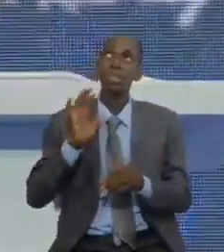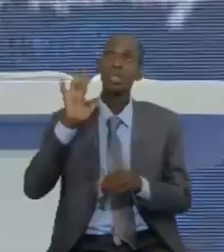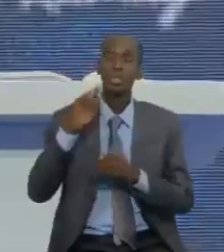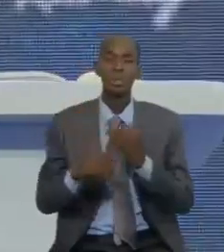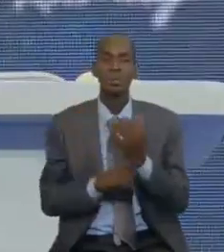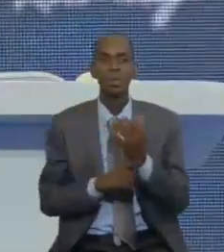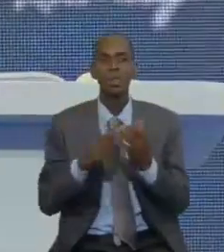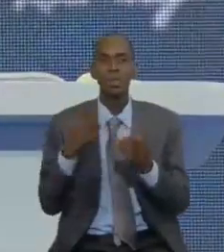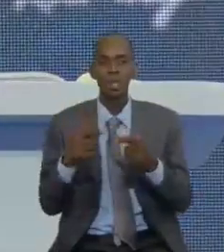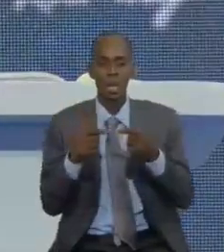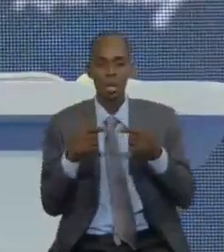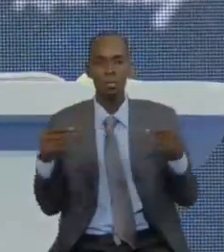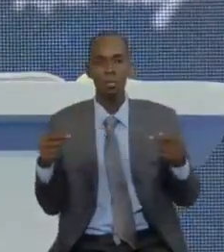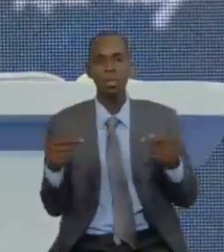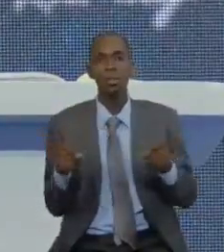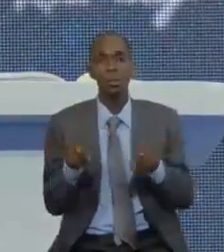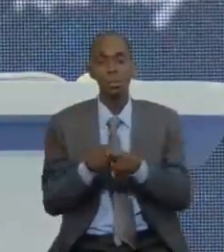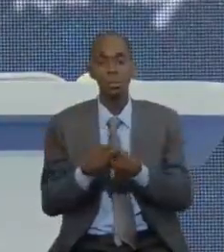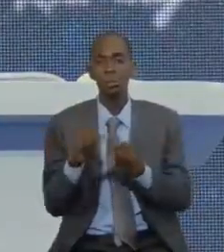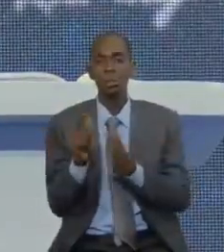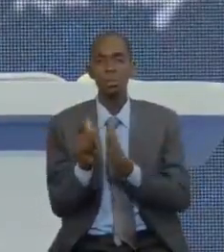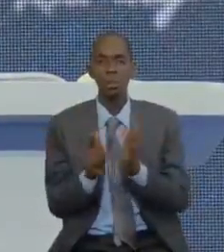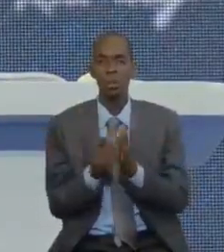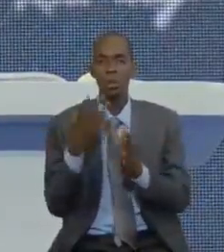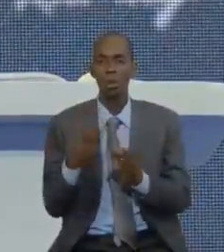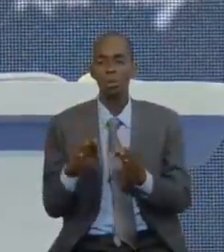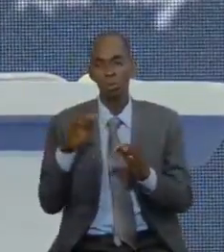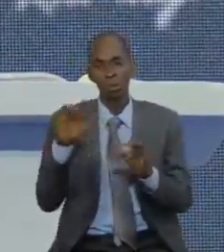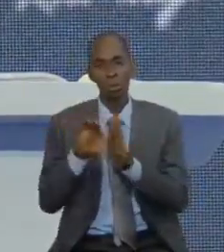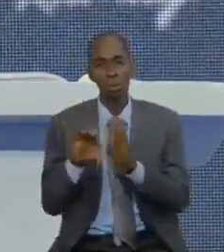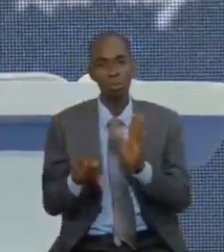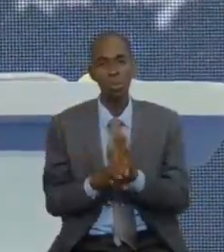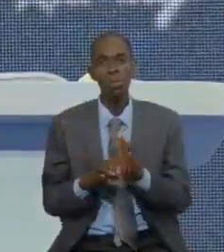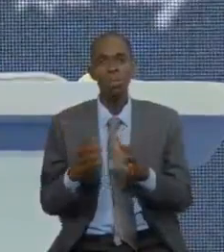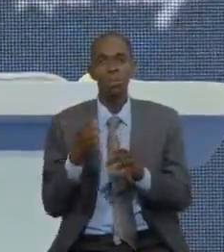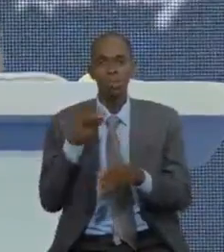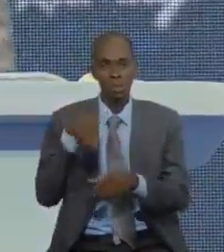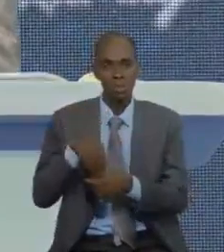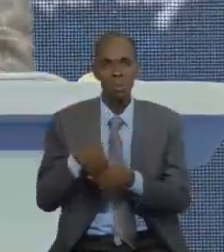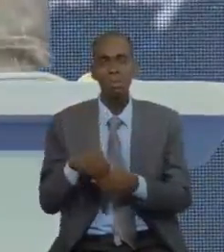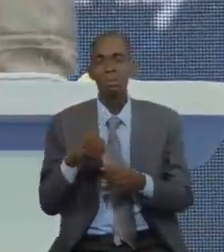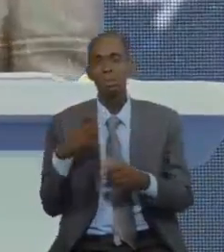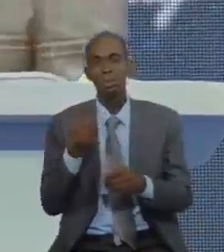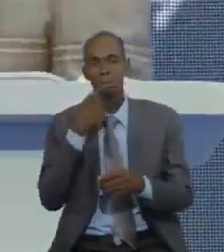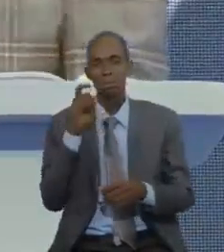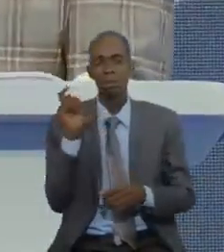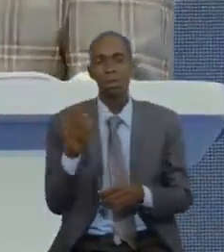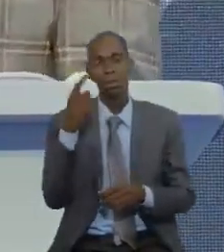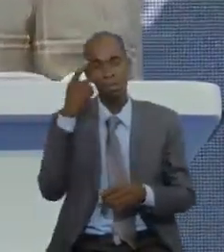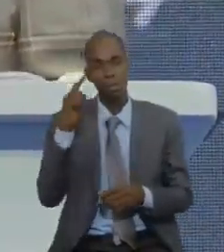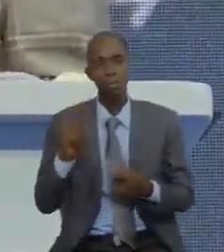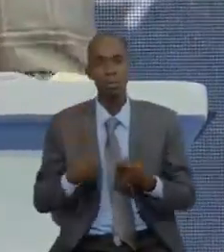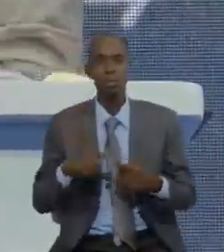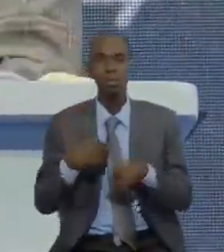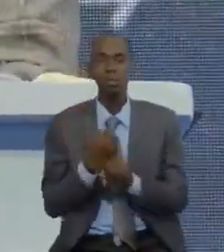the enmity, even the law of commandments contained in ordinances, for to